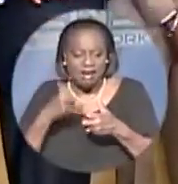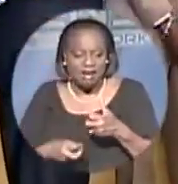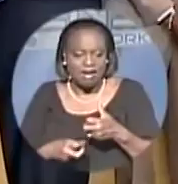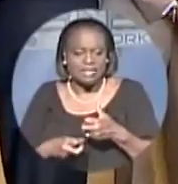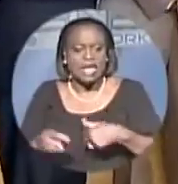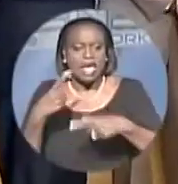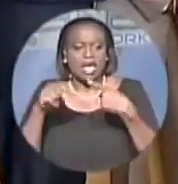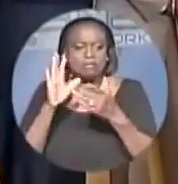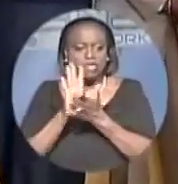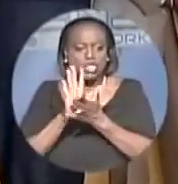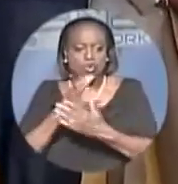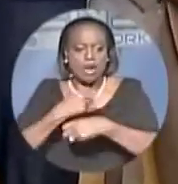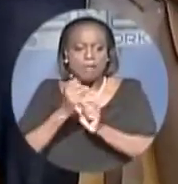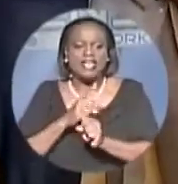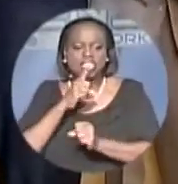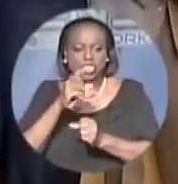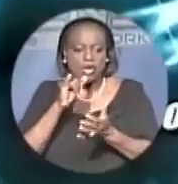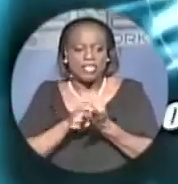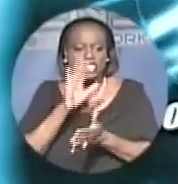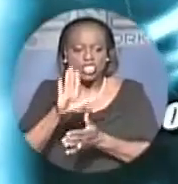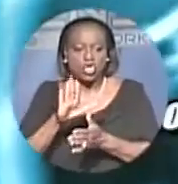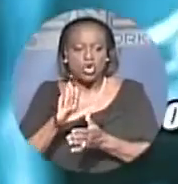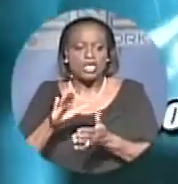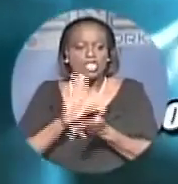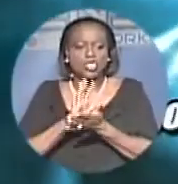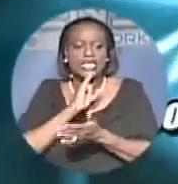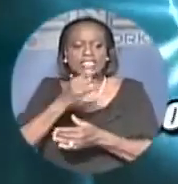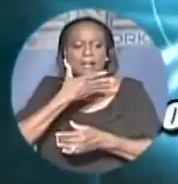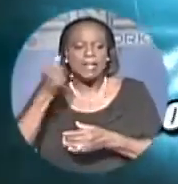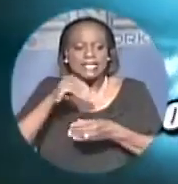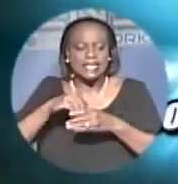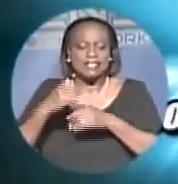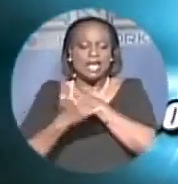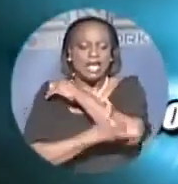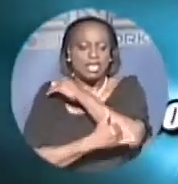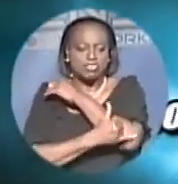ensure that their campus is the best in the country. T.G. Glover is named in